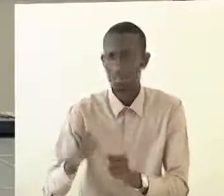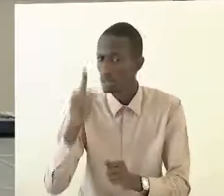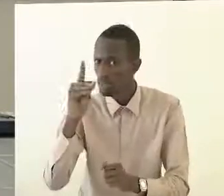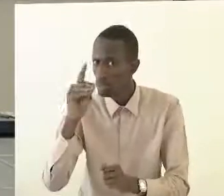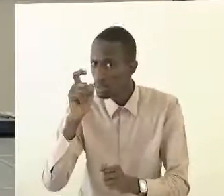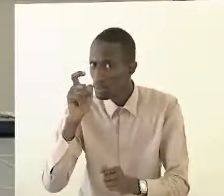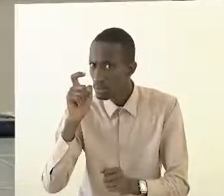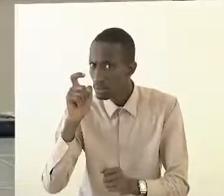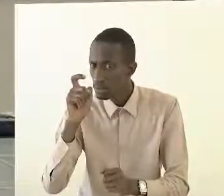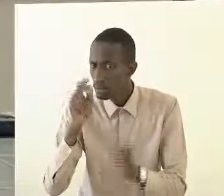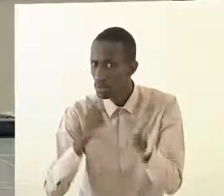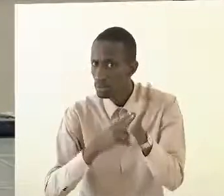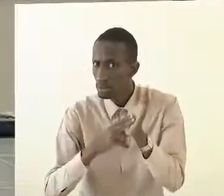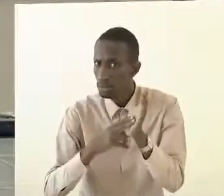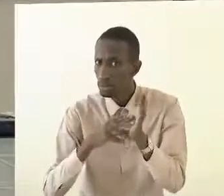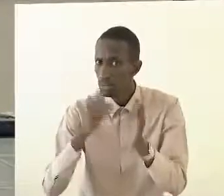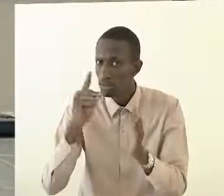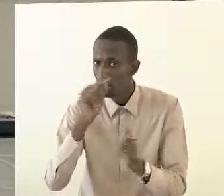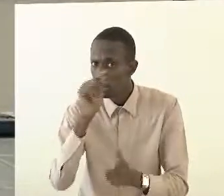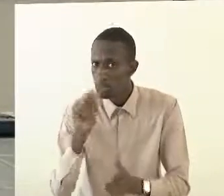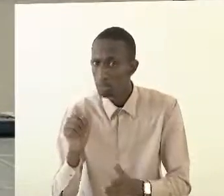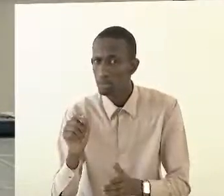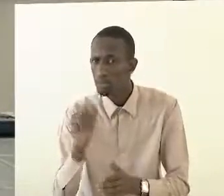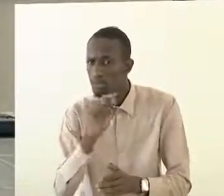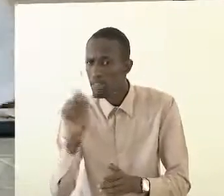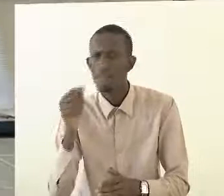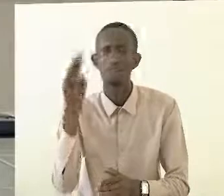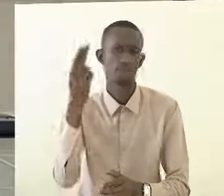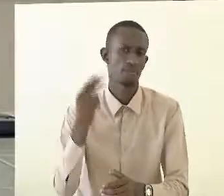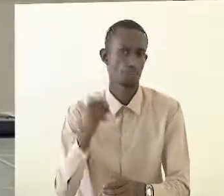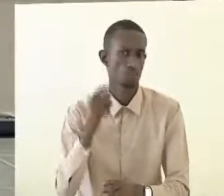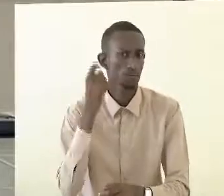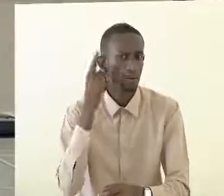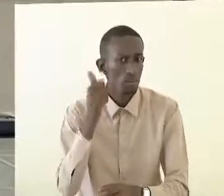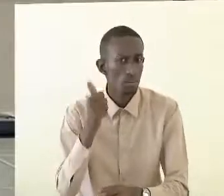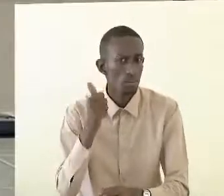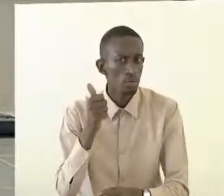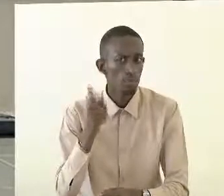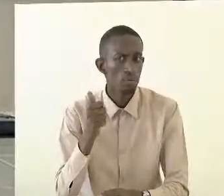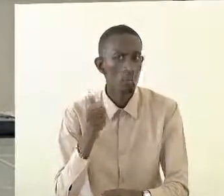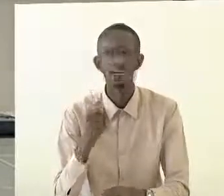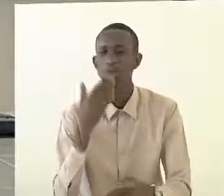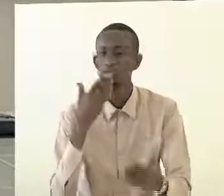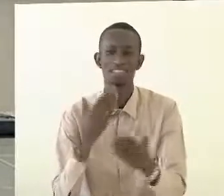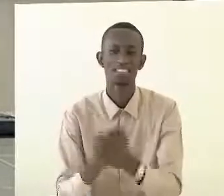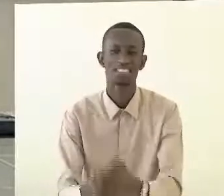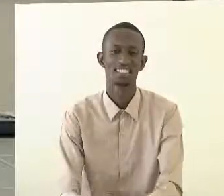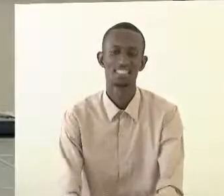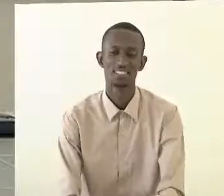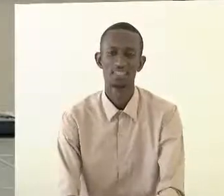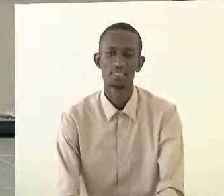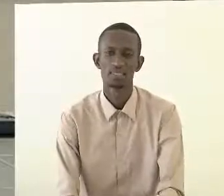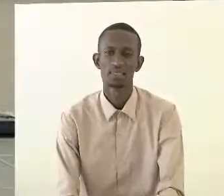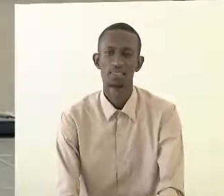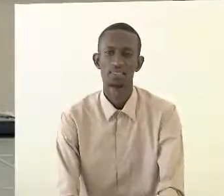dx is equal to dz divided by 2. Are we together? Oh, very nice.